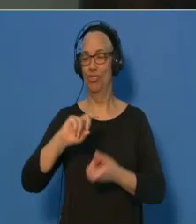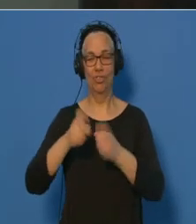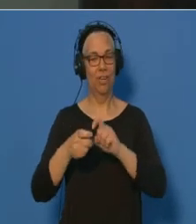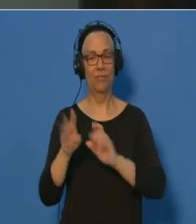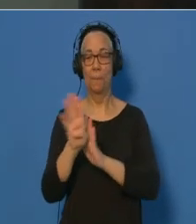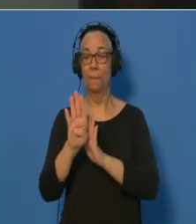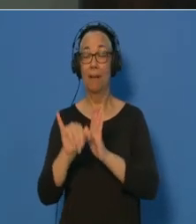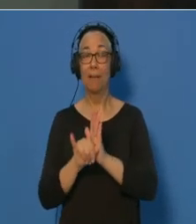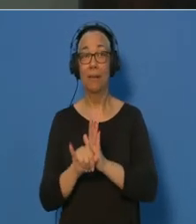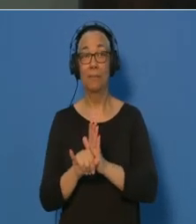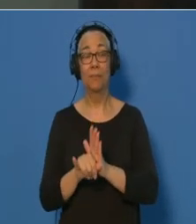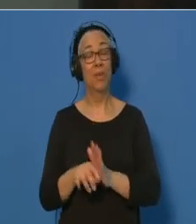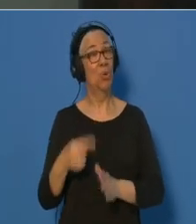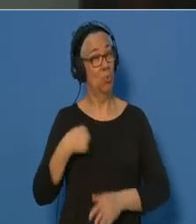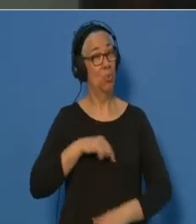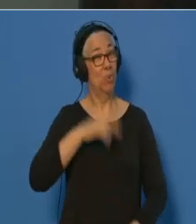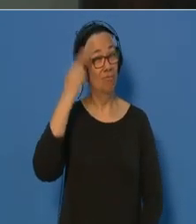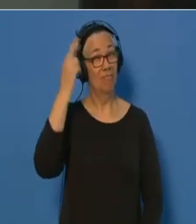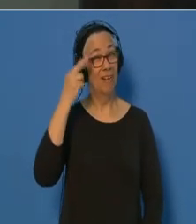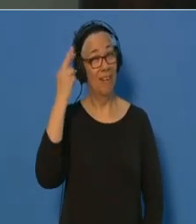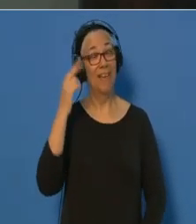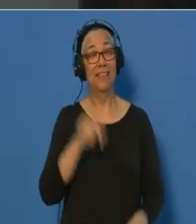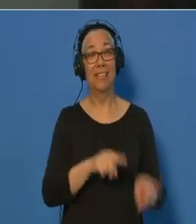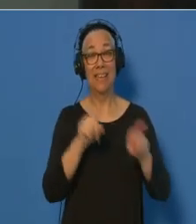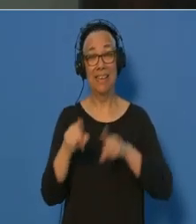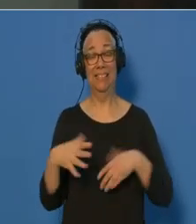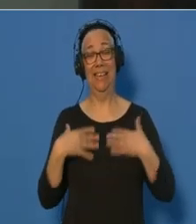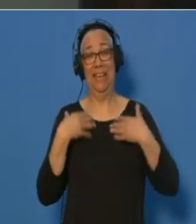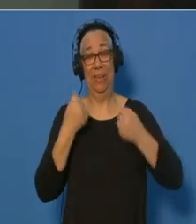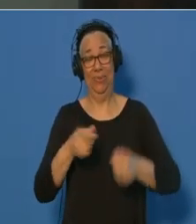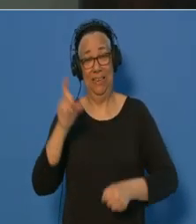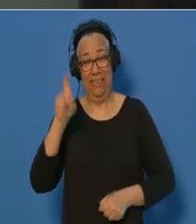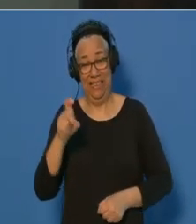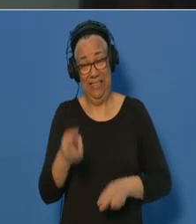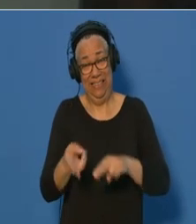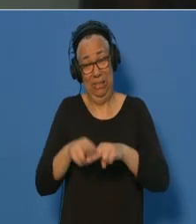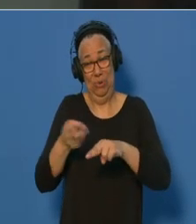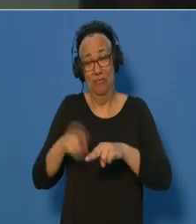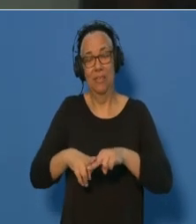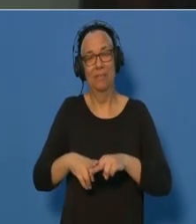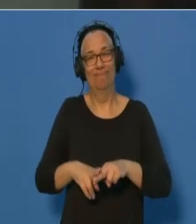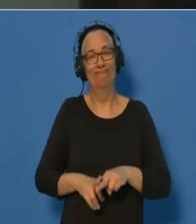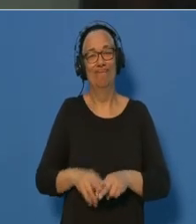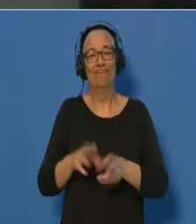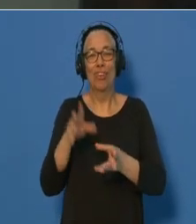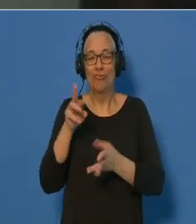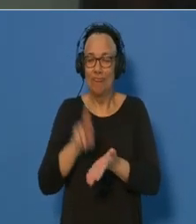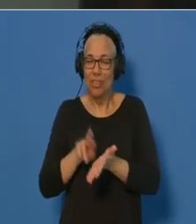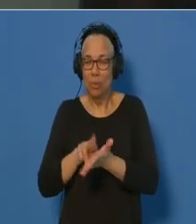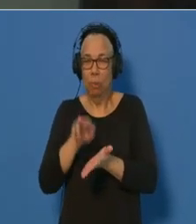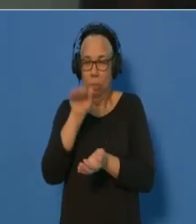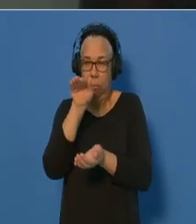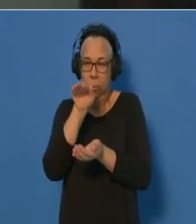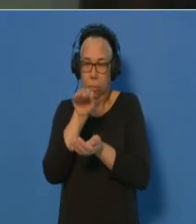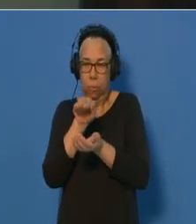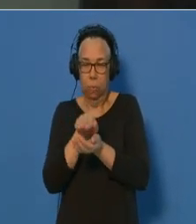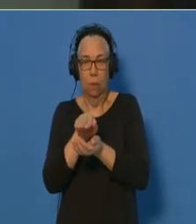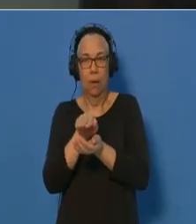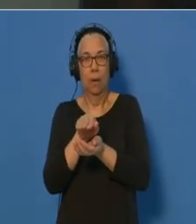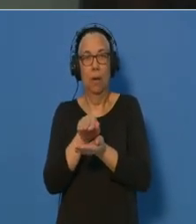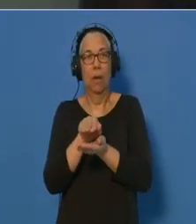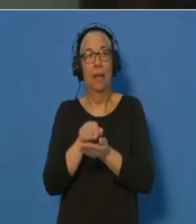realize that as the health challenges mount, resources such as nurses and doctors will become scarcer.